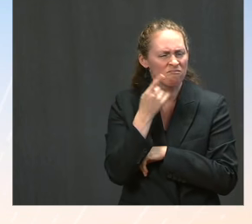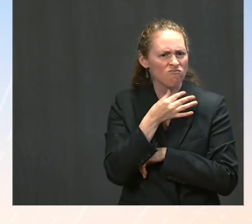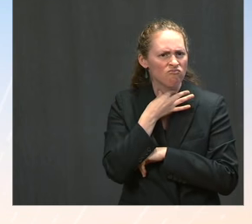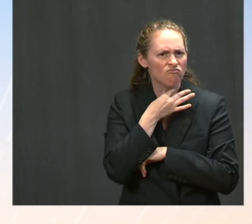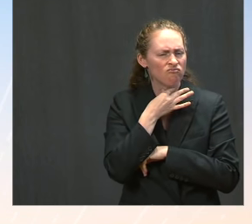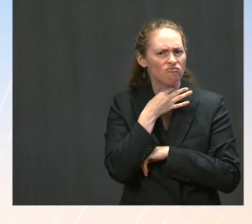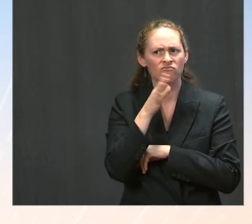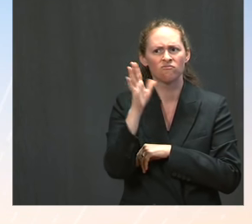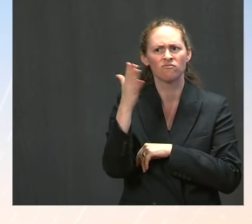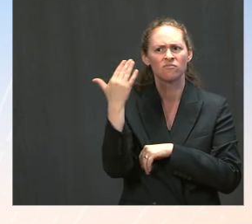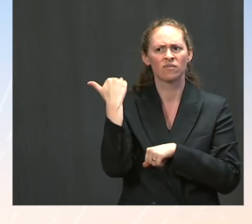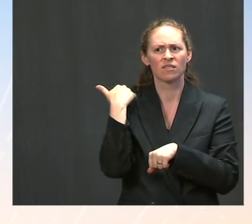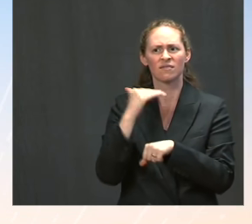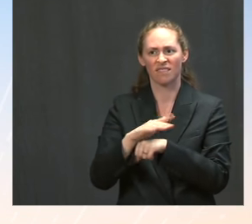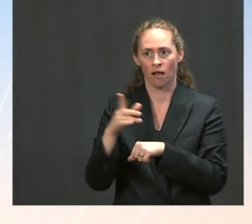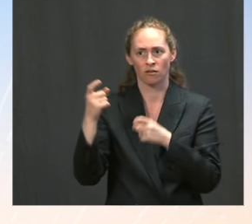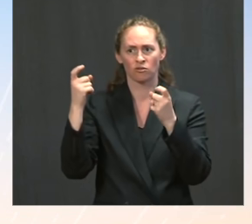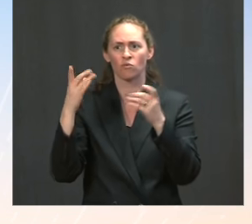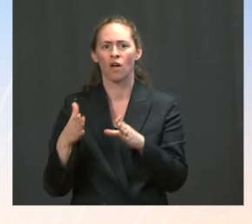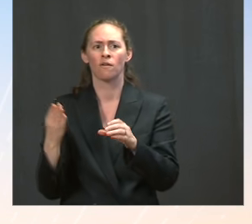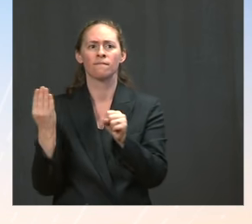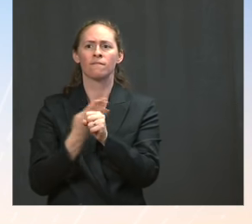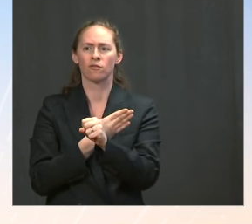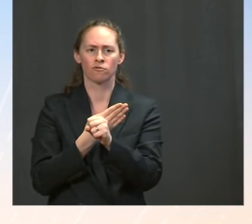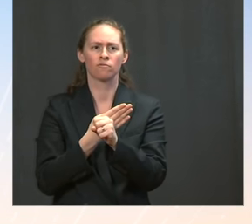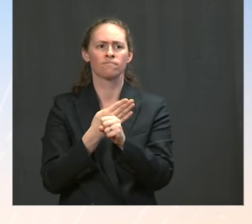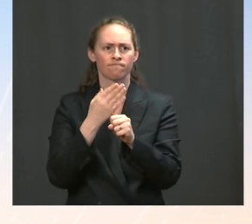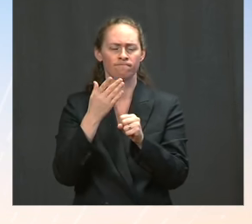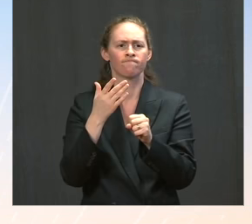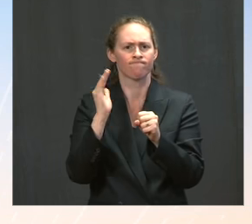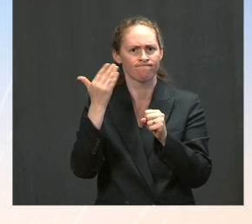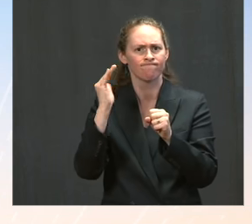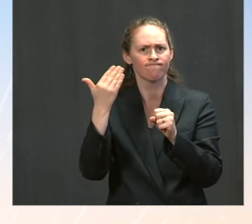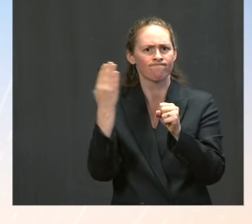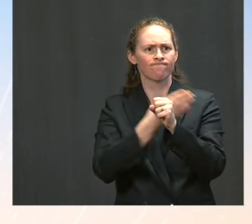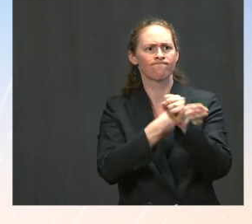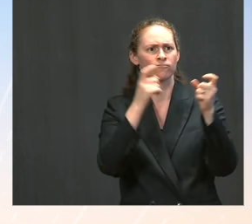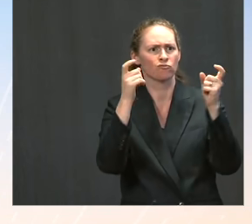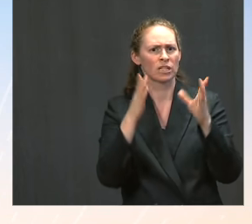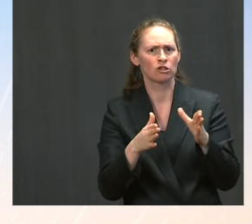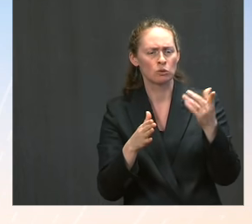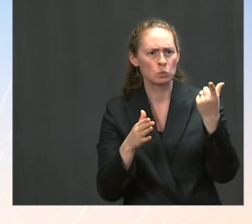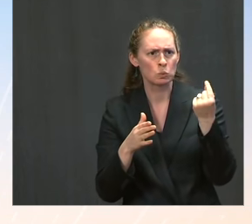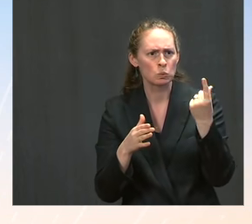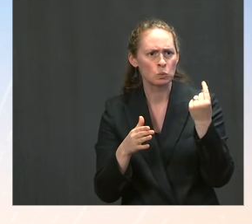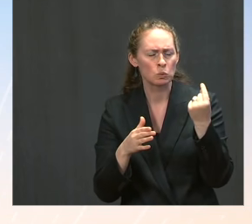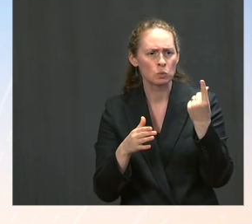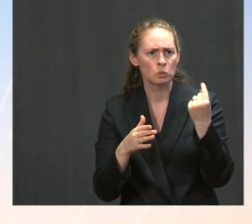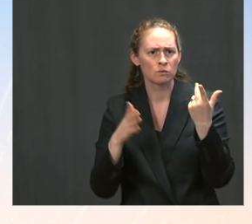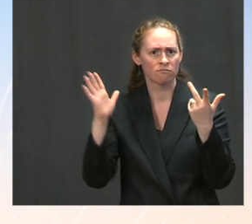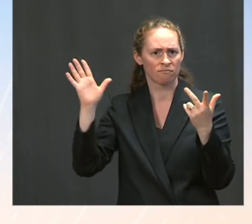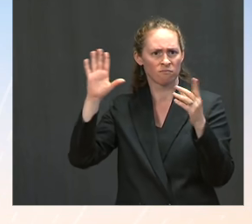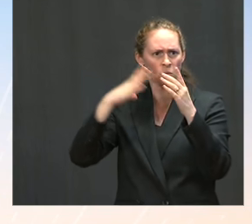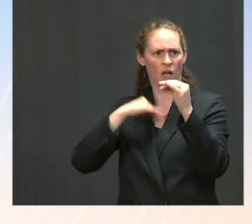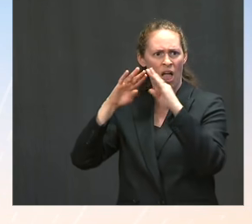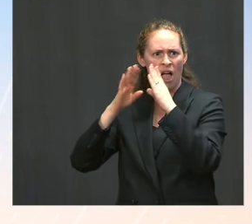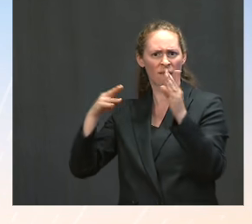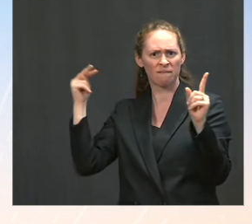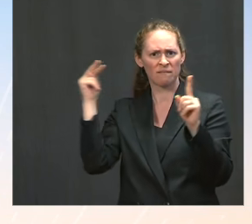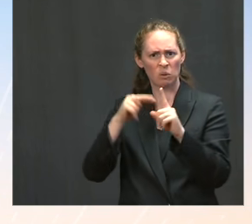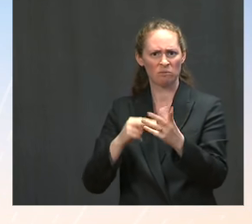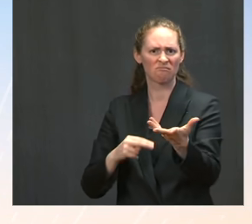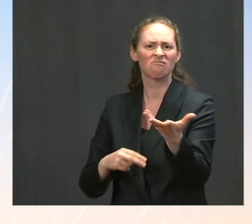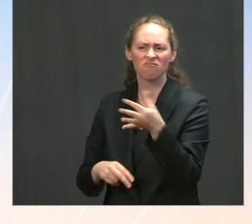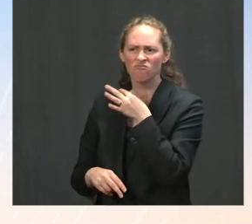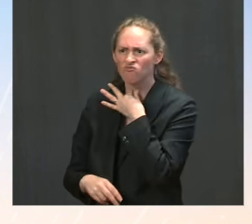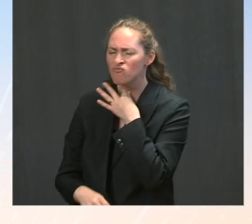over the Holocaust joke he made in the 1990s. Does the White House have any comment on that? Well, certainly we support that decision